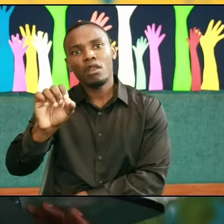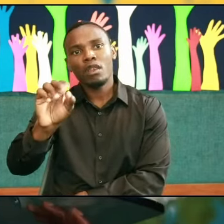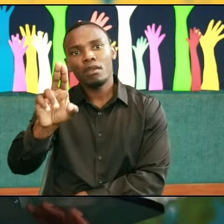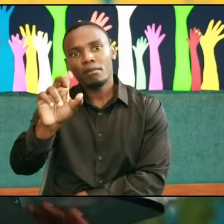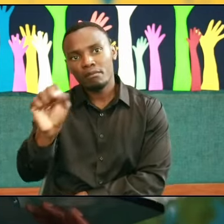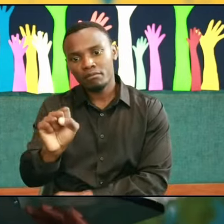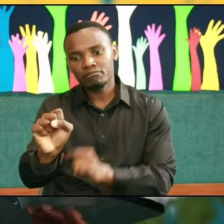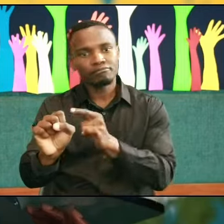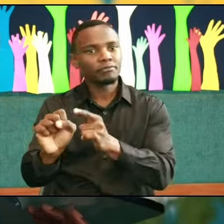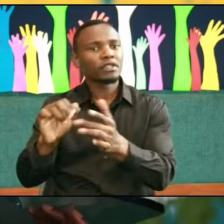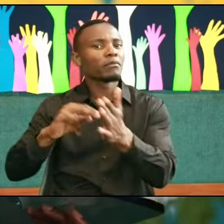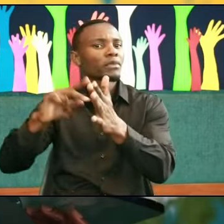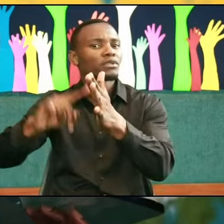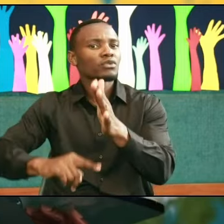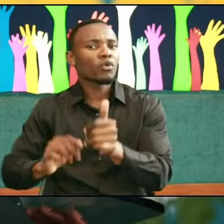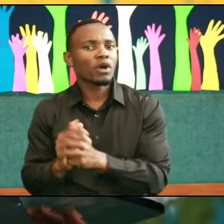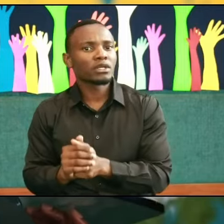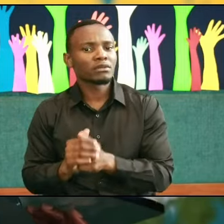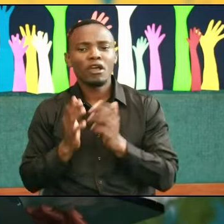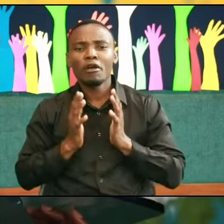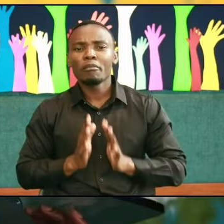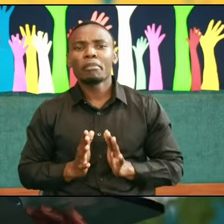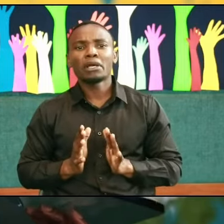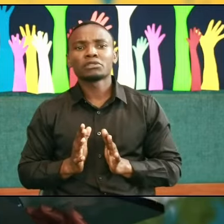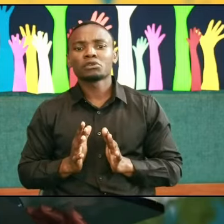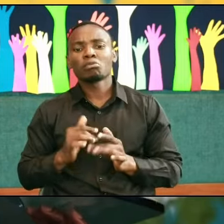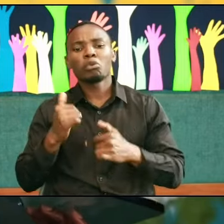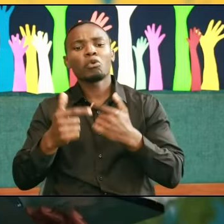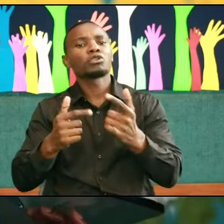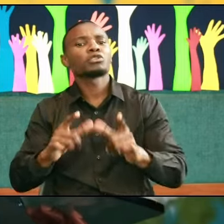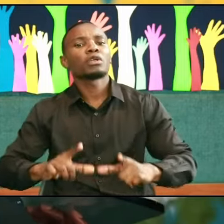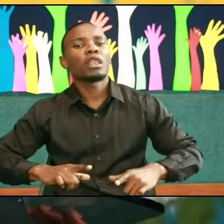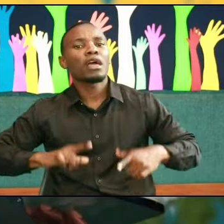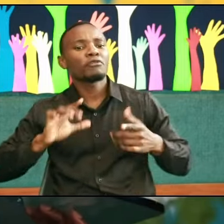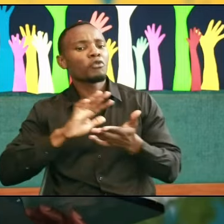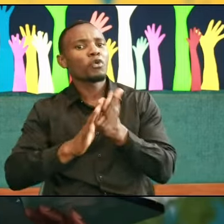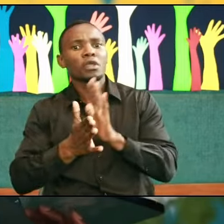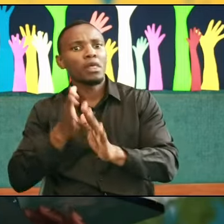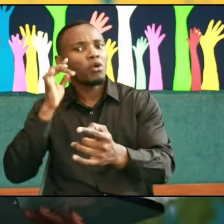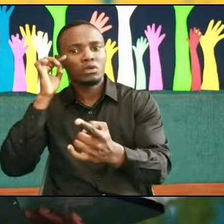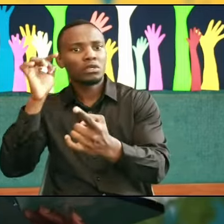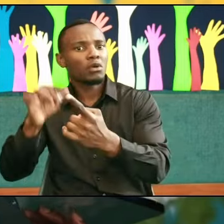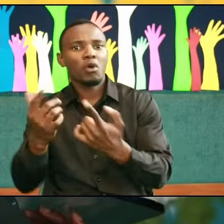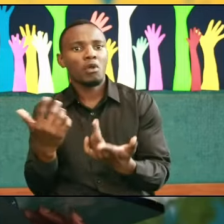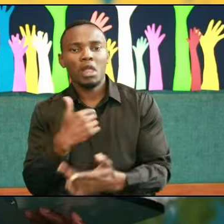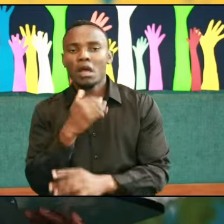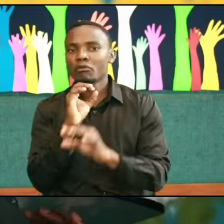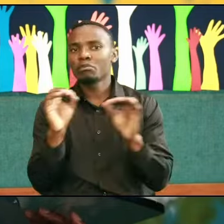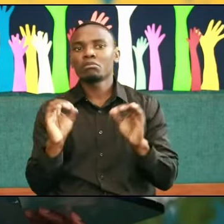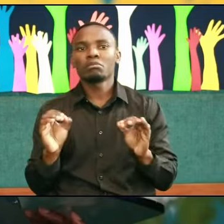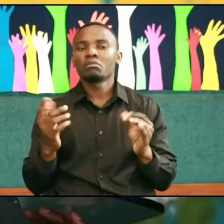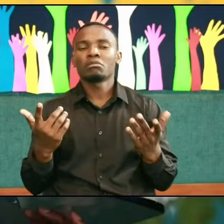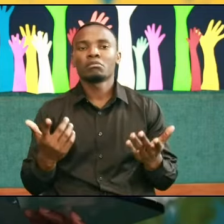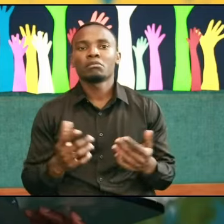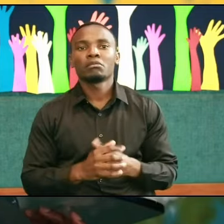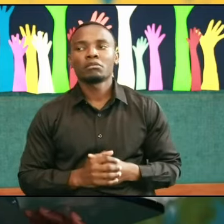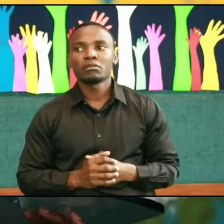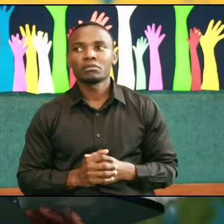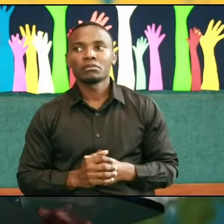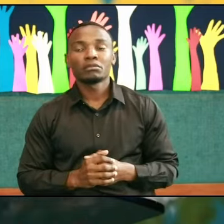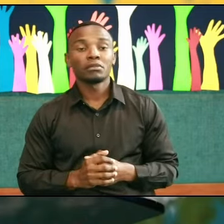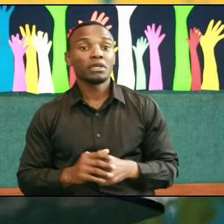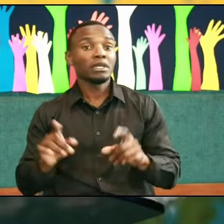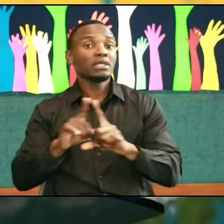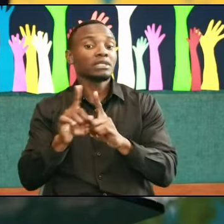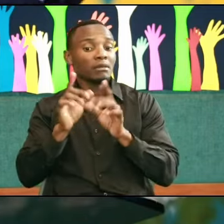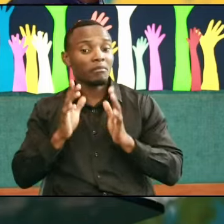it's a person who is just floating in life without a purpose or a purpose, depending on where you went to school. Or it means